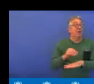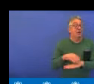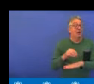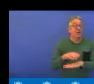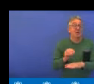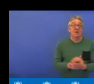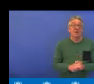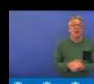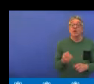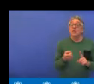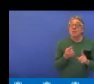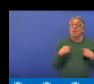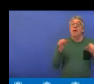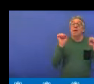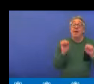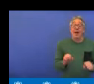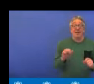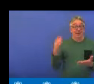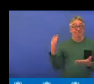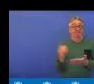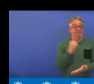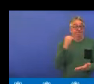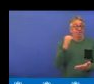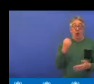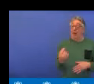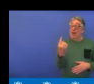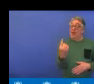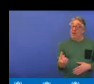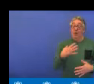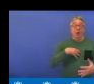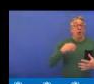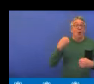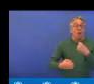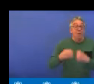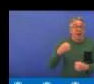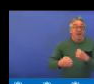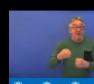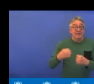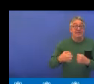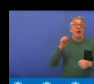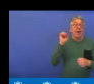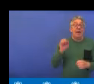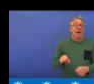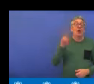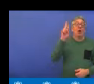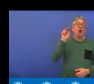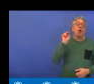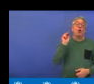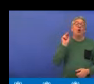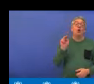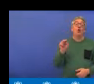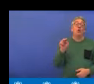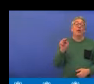the individual cases through the treaty bodies, that we can do that more, particularly for displaced and stateless persons with